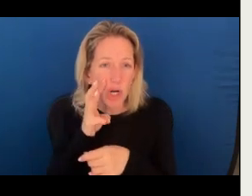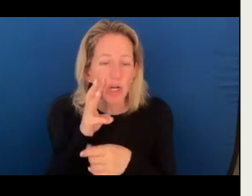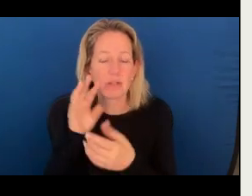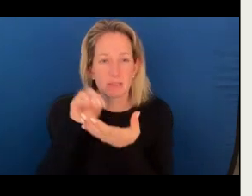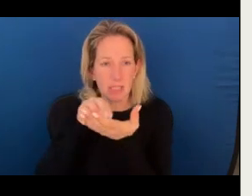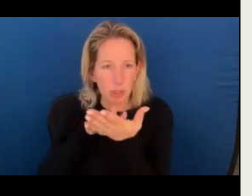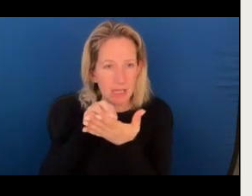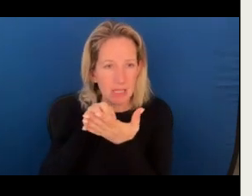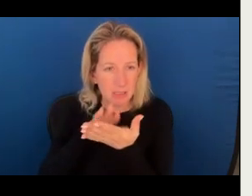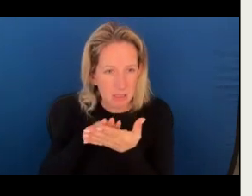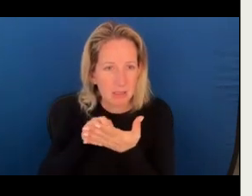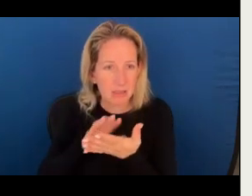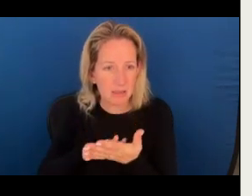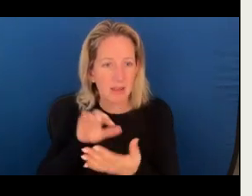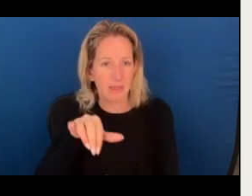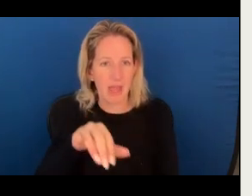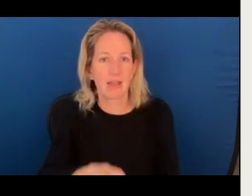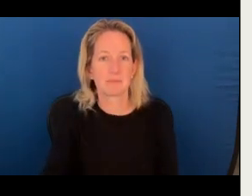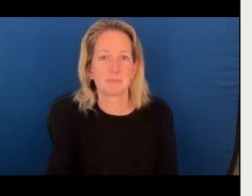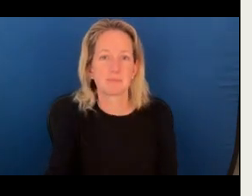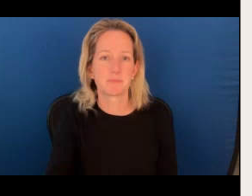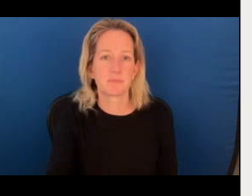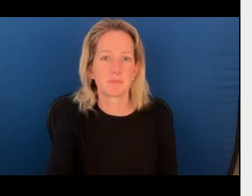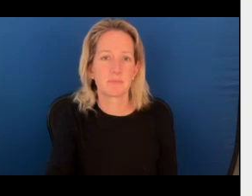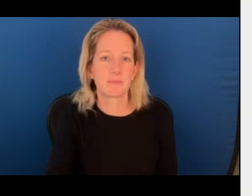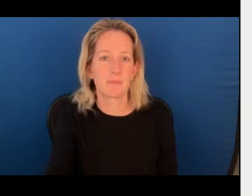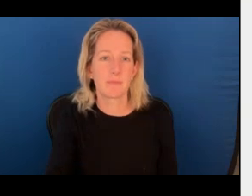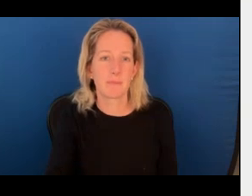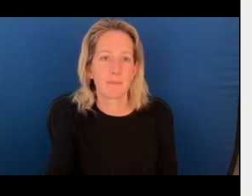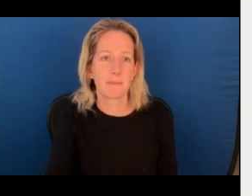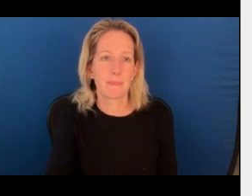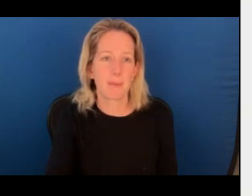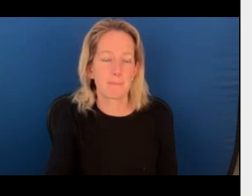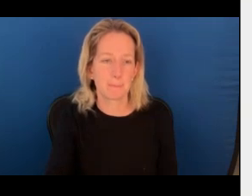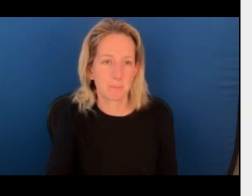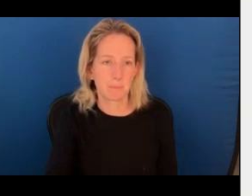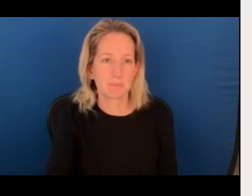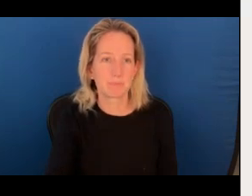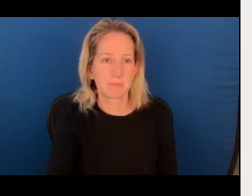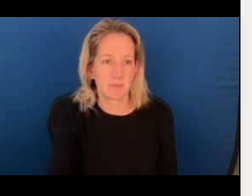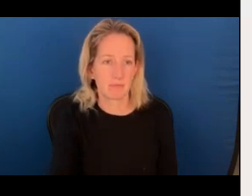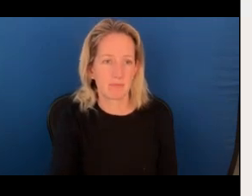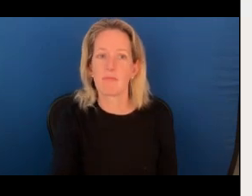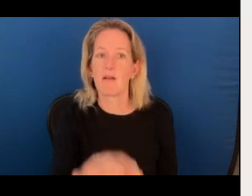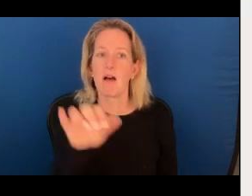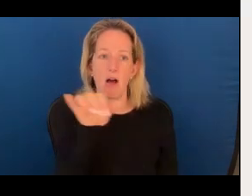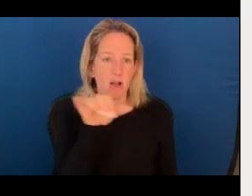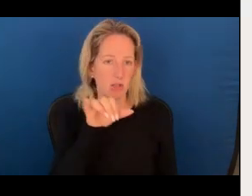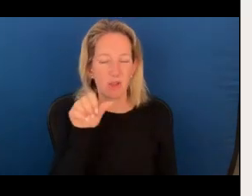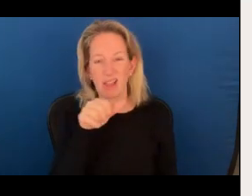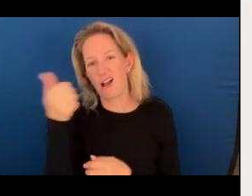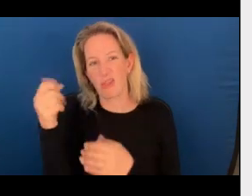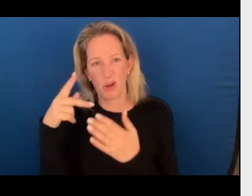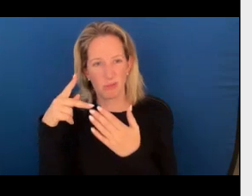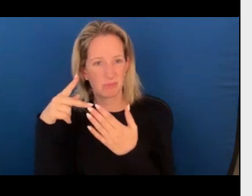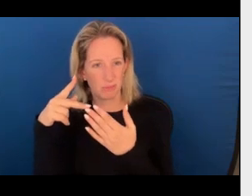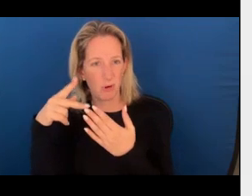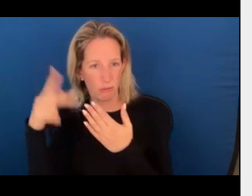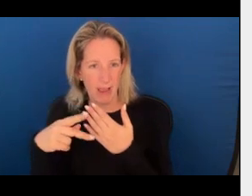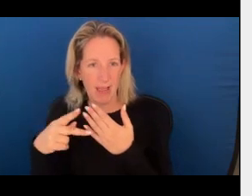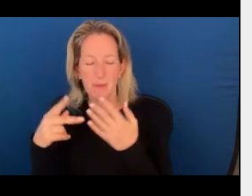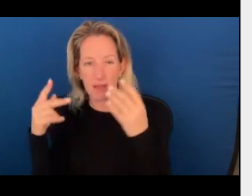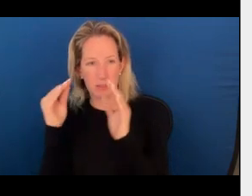that. And they're also doing much like the other program, is doing the quantification on how much